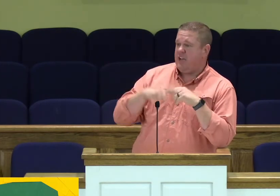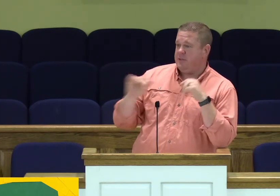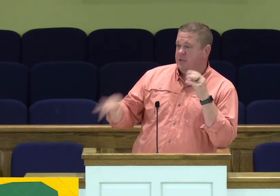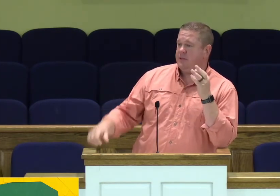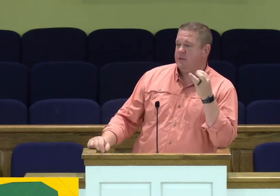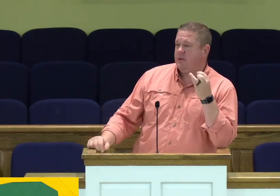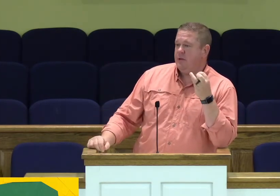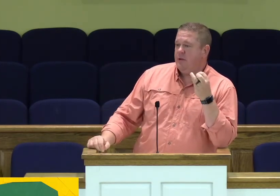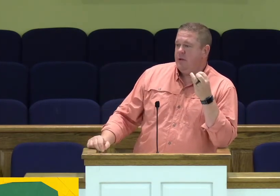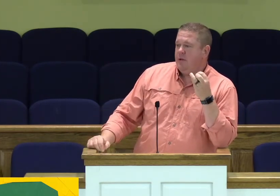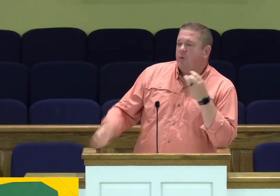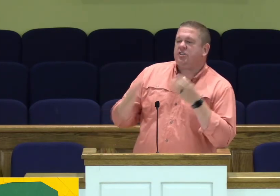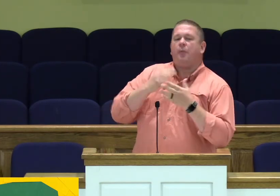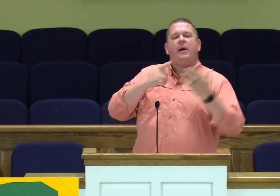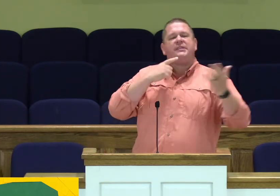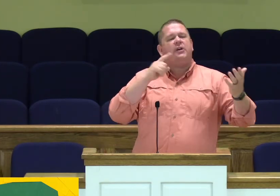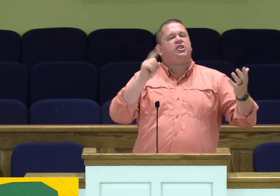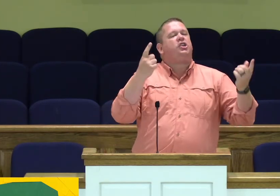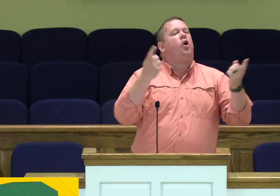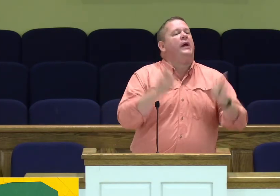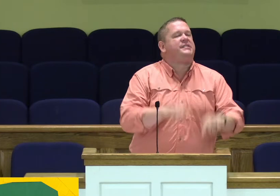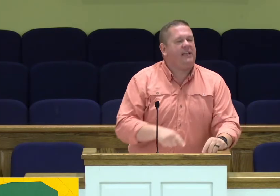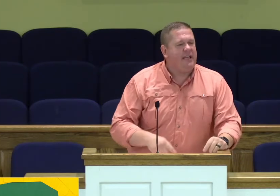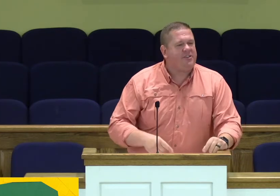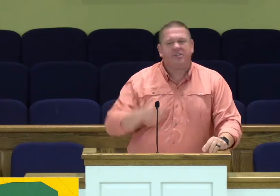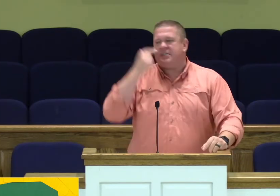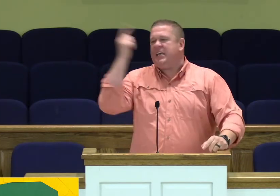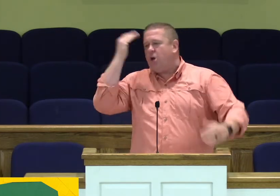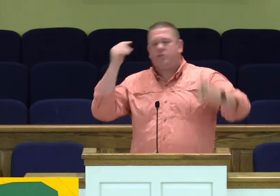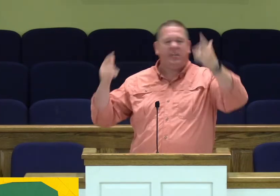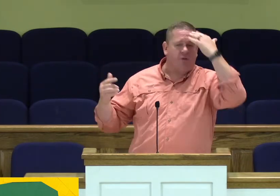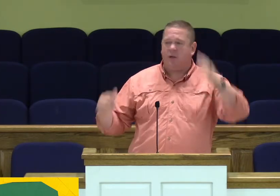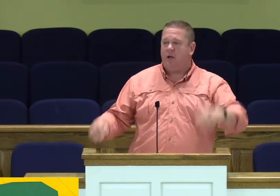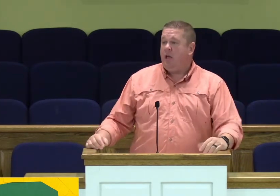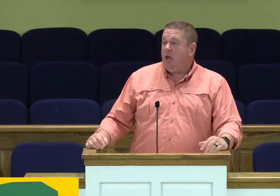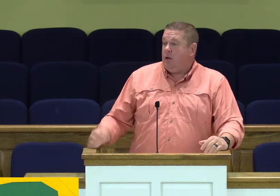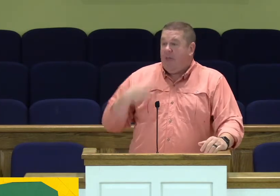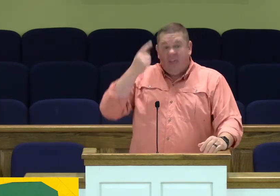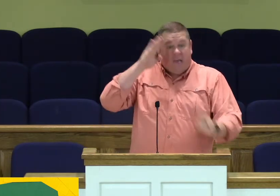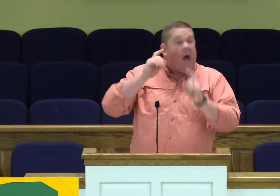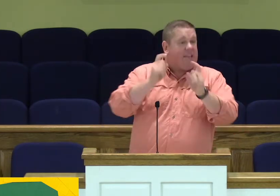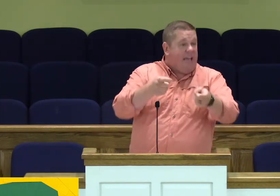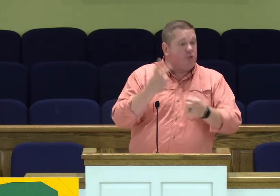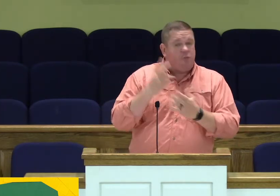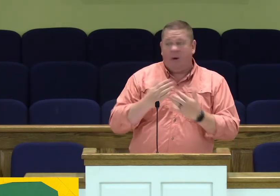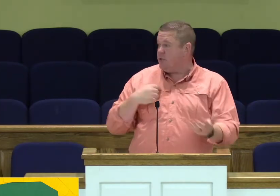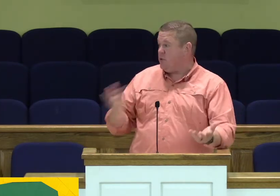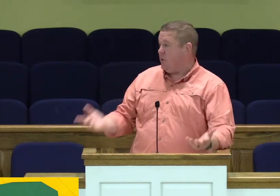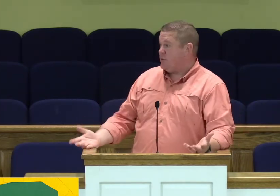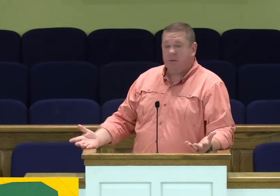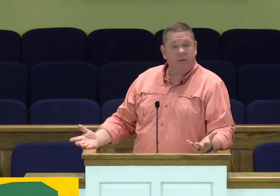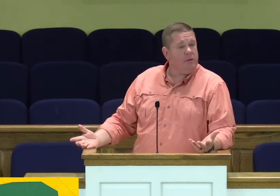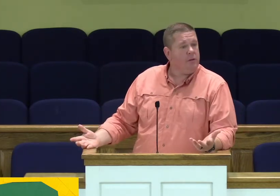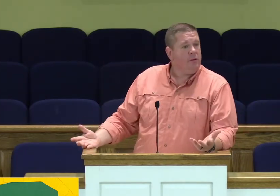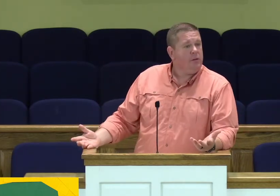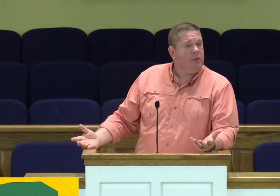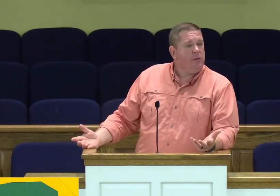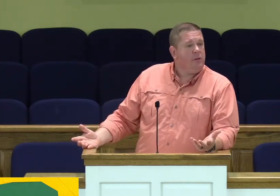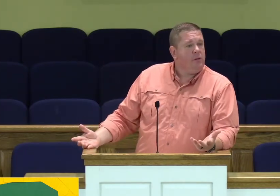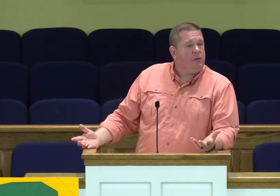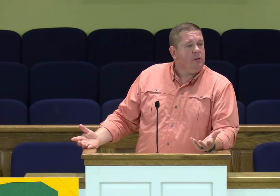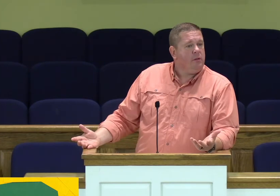for such a time as this. Well, some might say, it's just a coincidence, or it's because he knows. No, I think God gave those two buses to us.